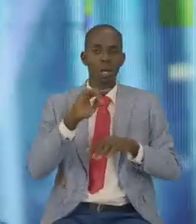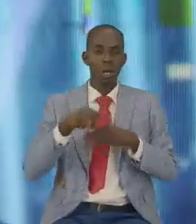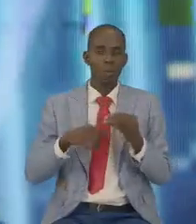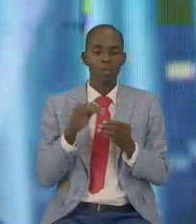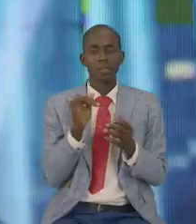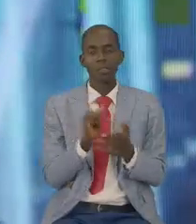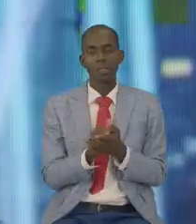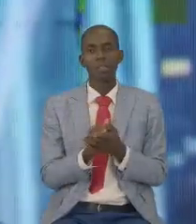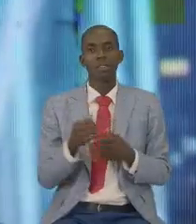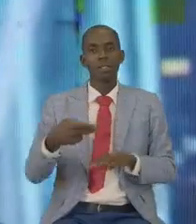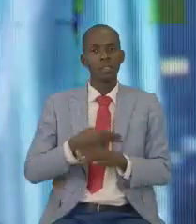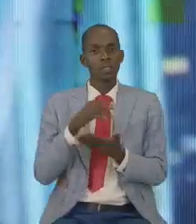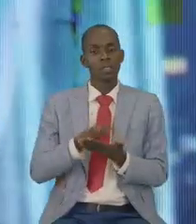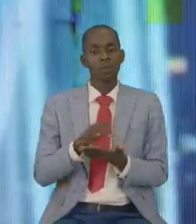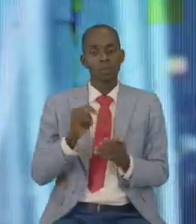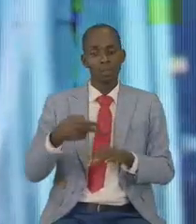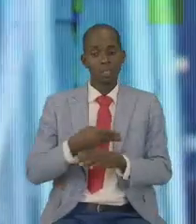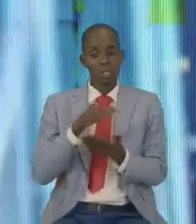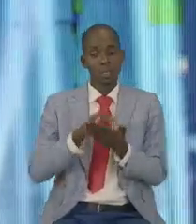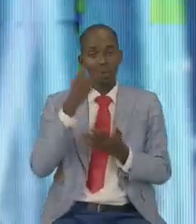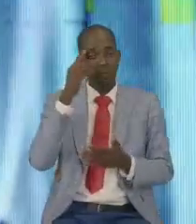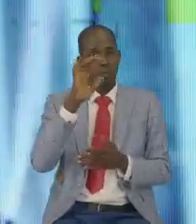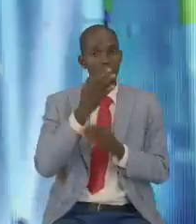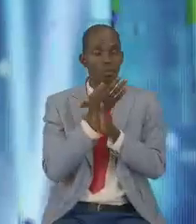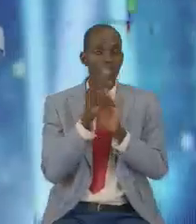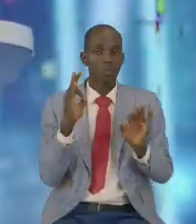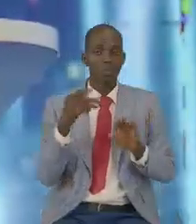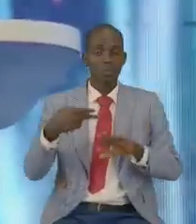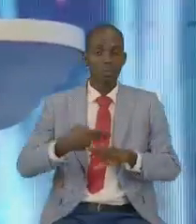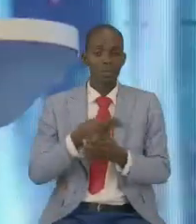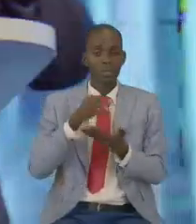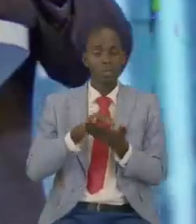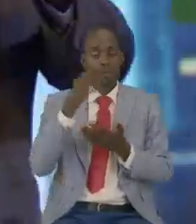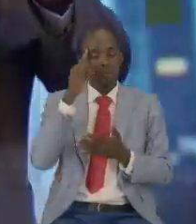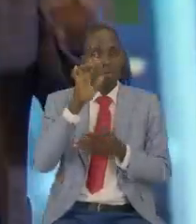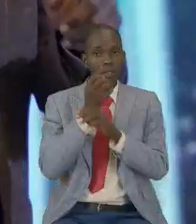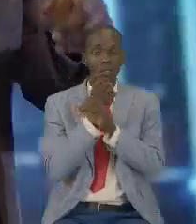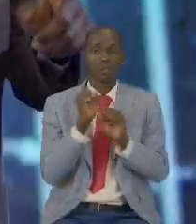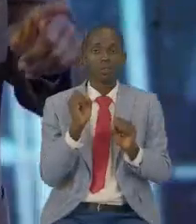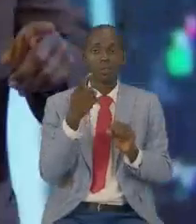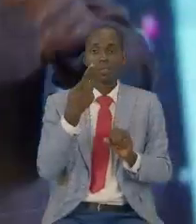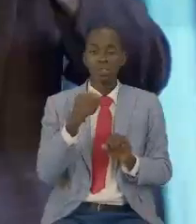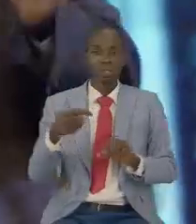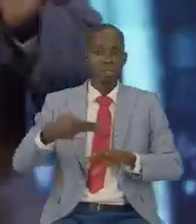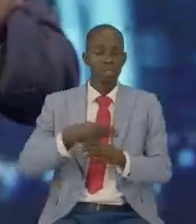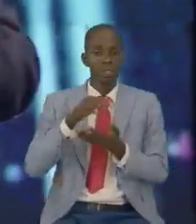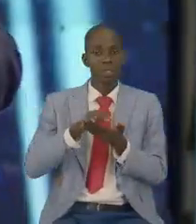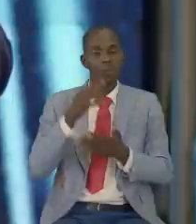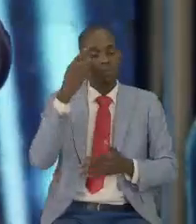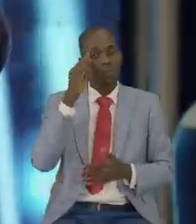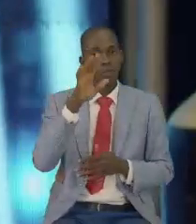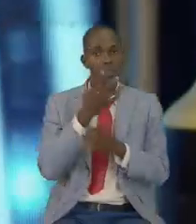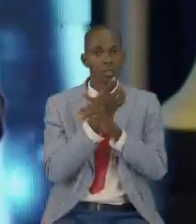the Lamb for your salvation, the Lamb for your deliverance, and the Lamb for your